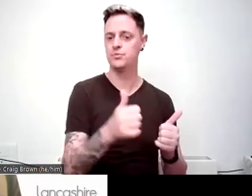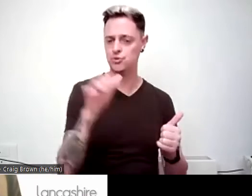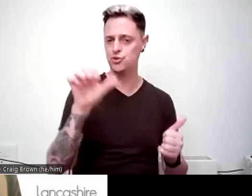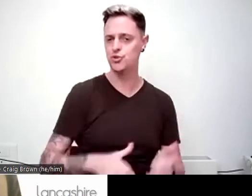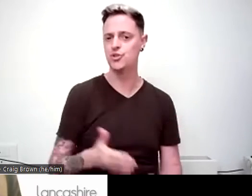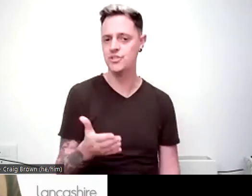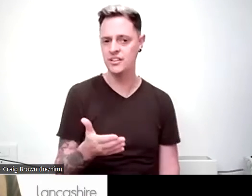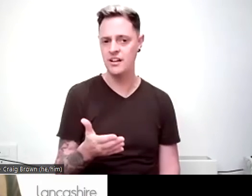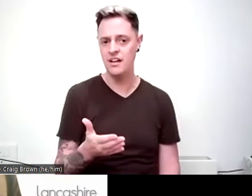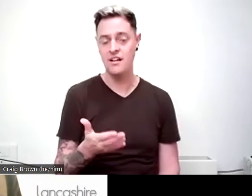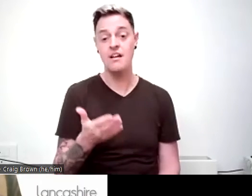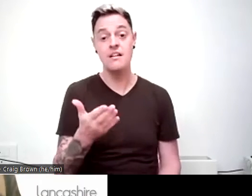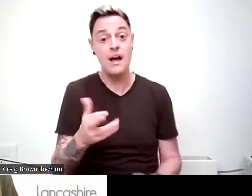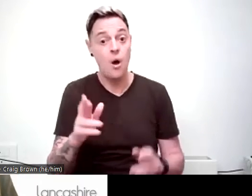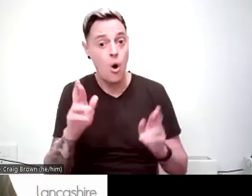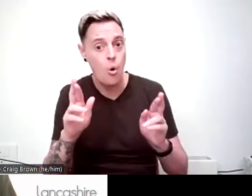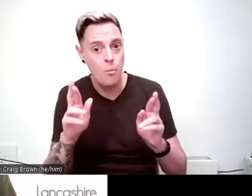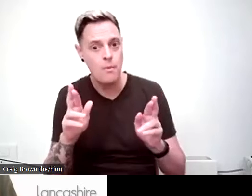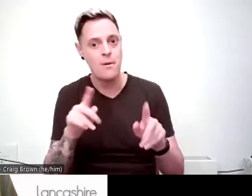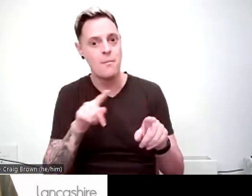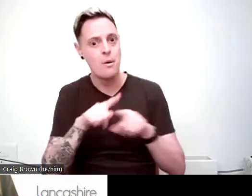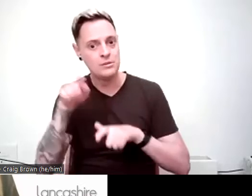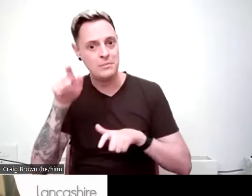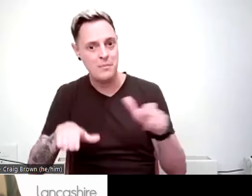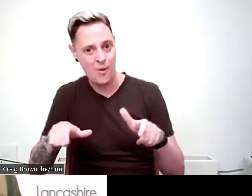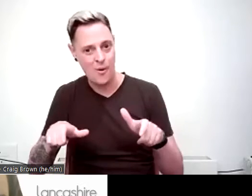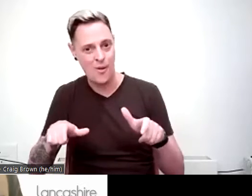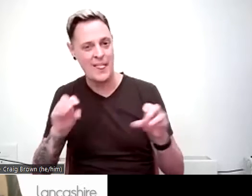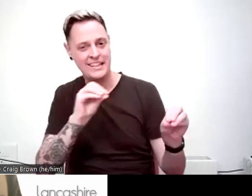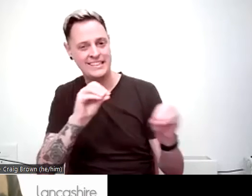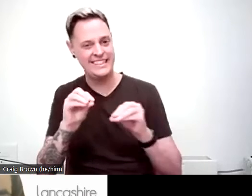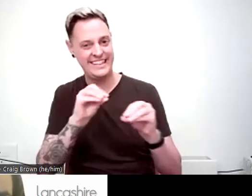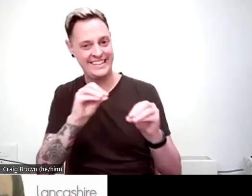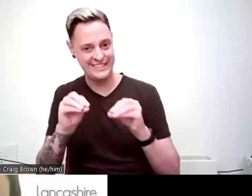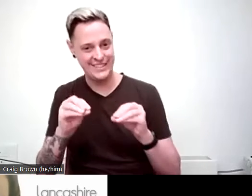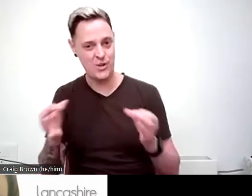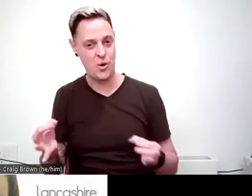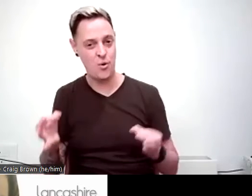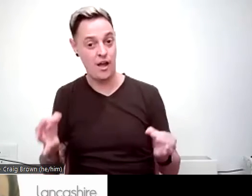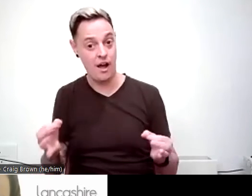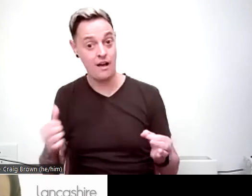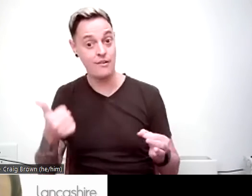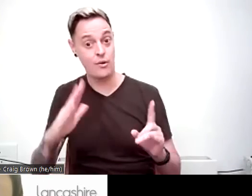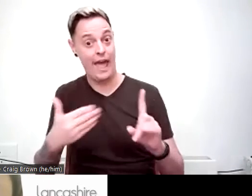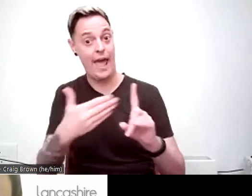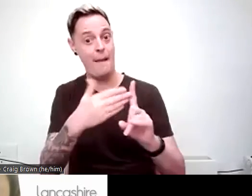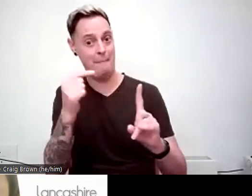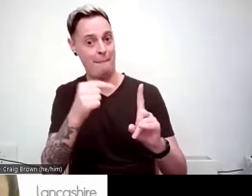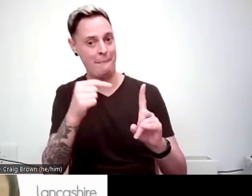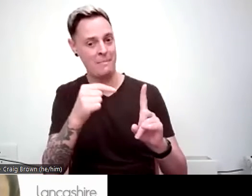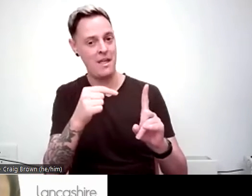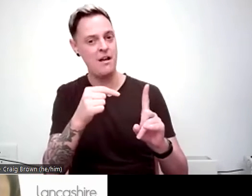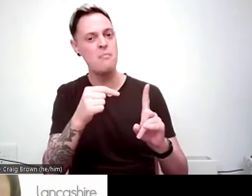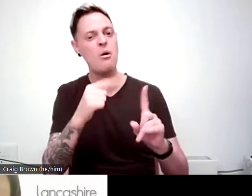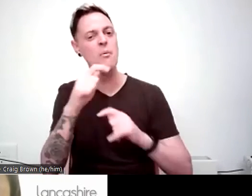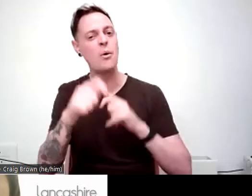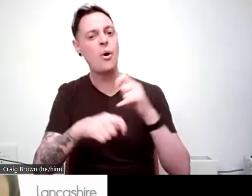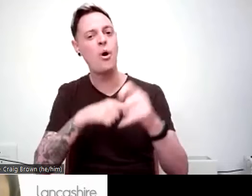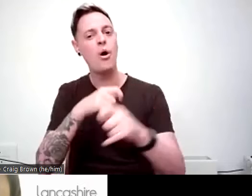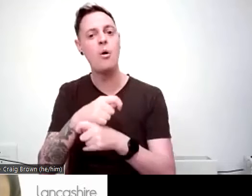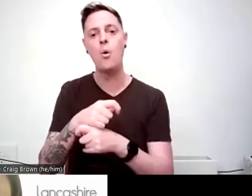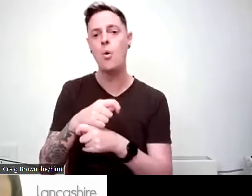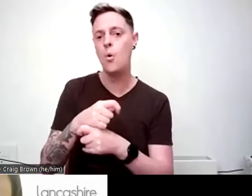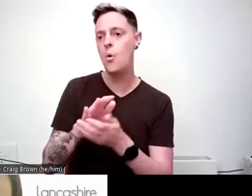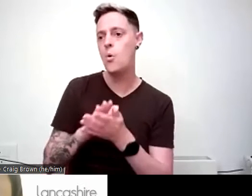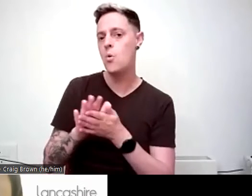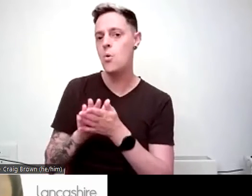most people, I hope that most people that begin teaching yoga do it with good intentions, but I do think that it comes from Instagram and